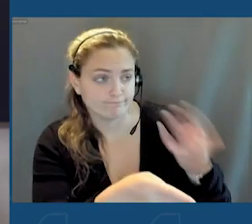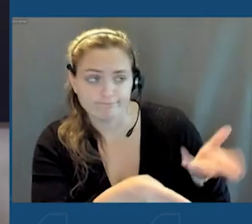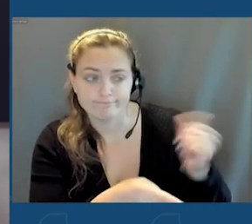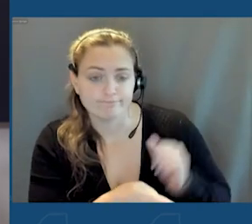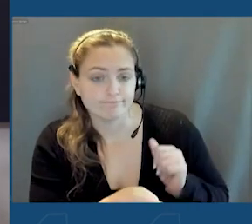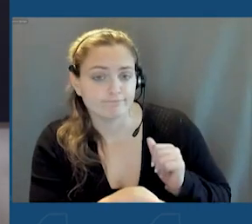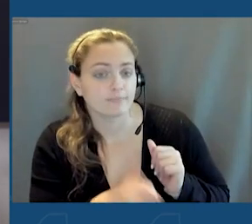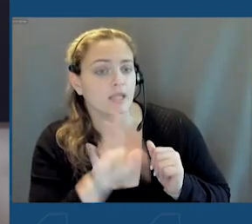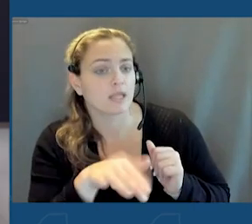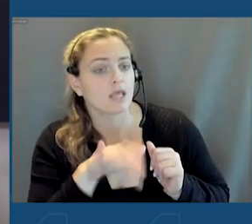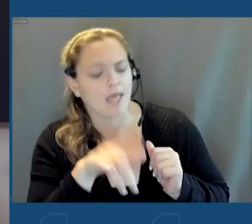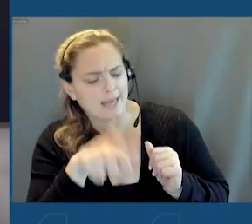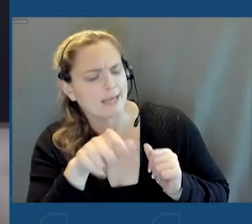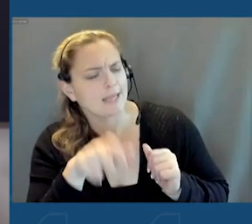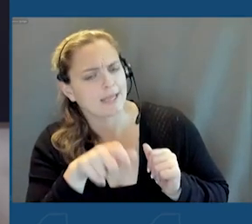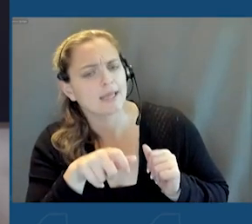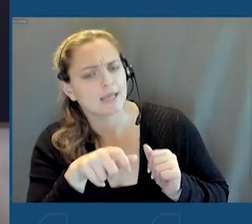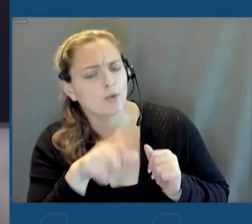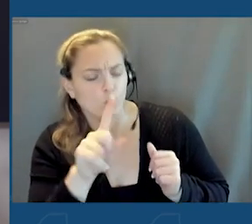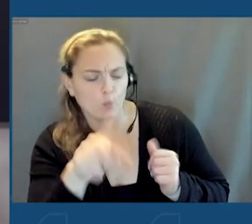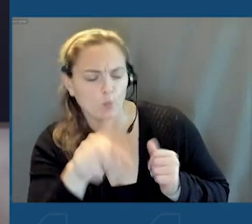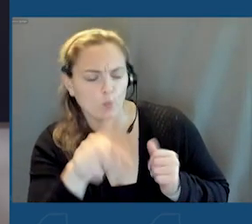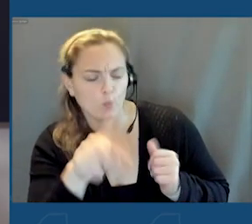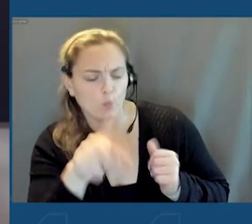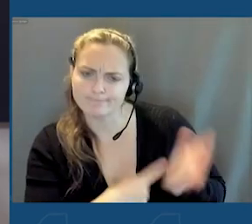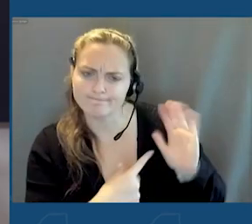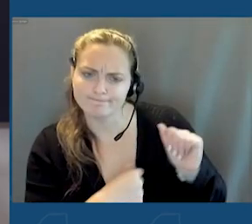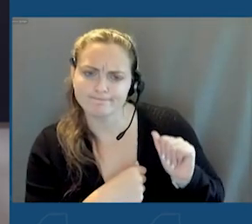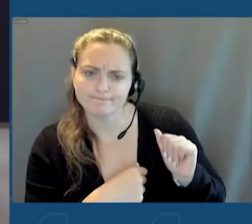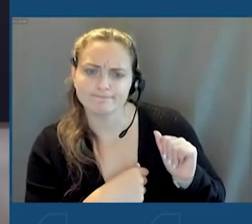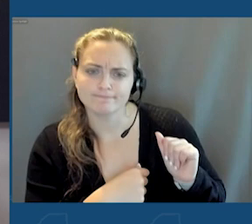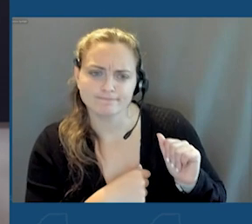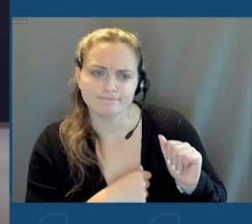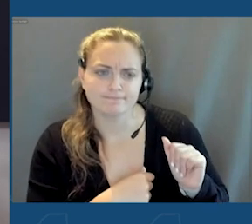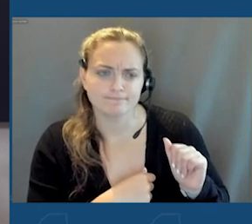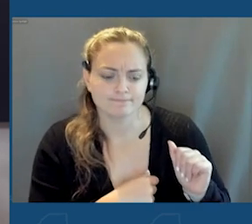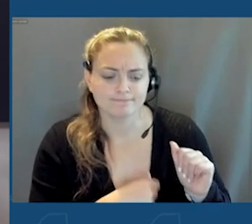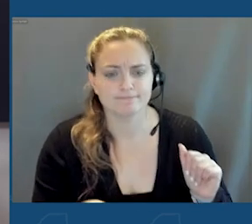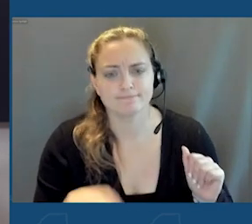hey, Bonnie, we need to talk. Sylvia Loria.